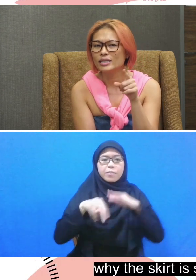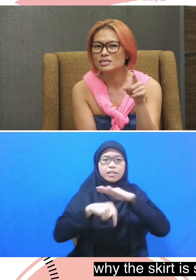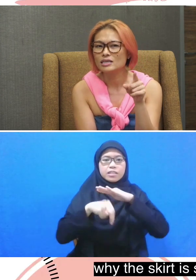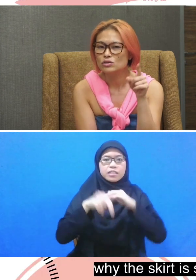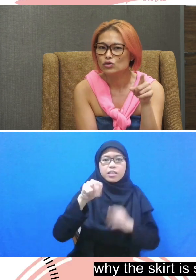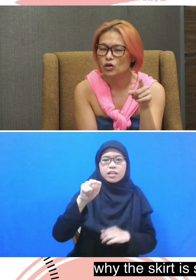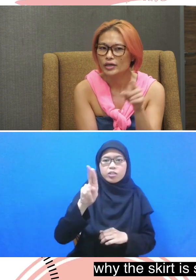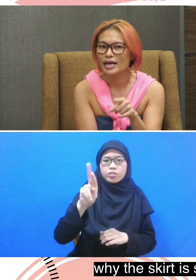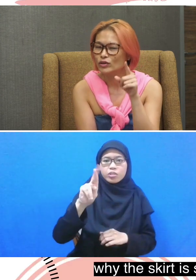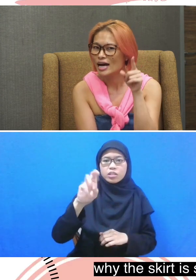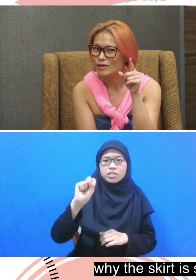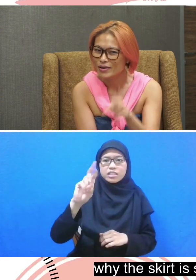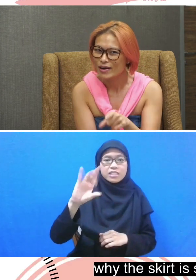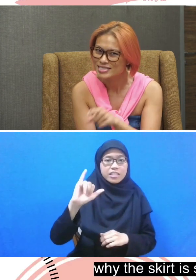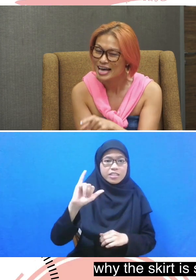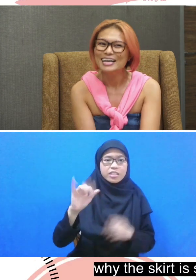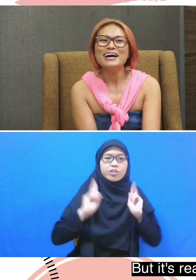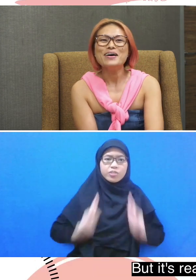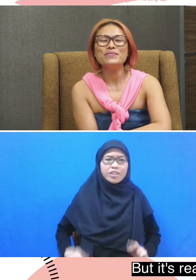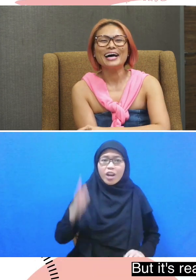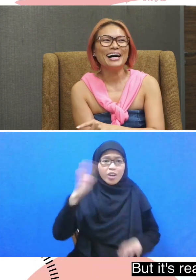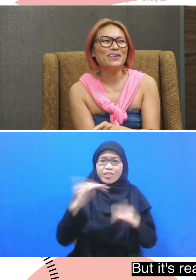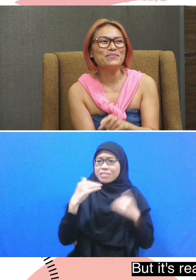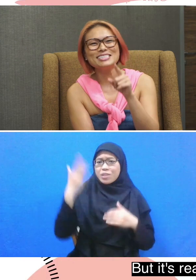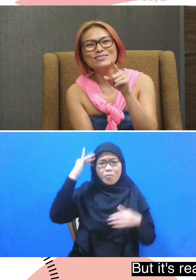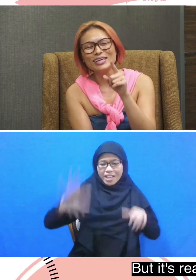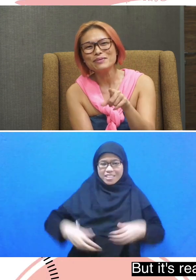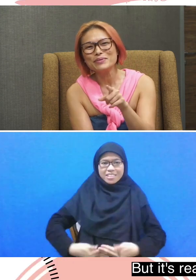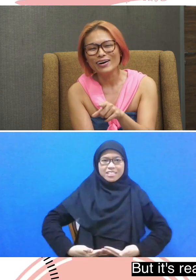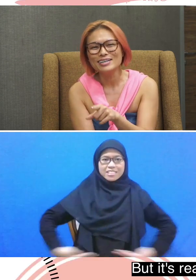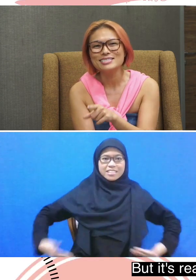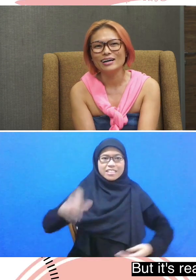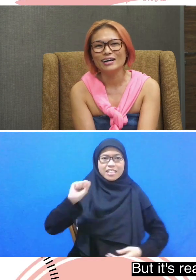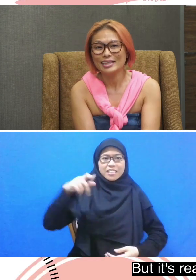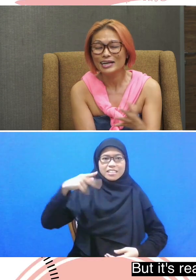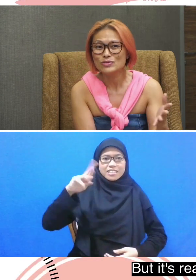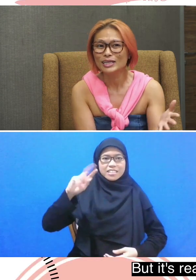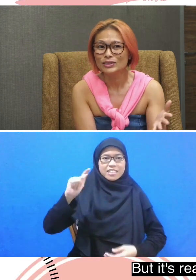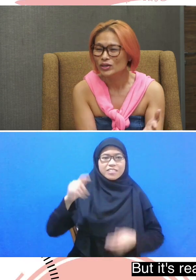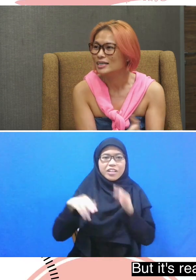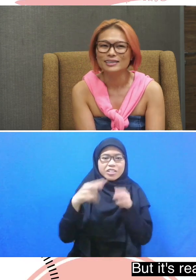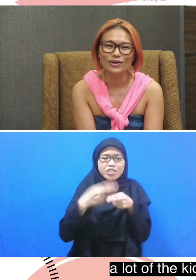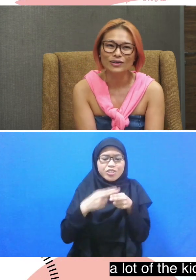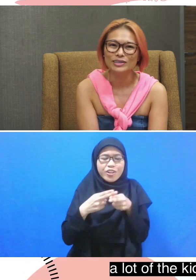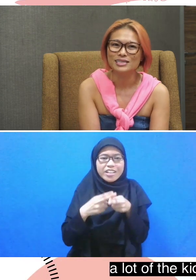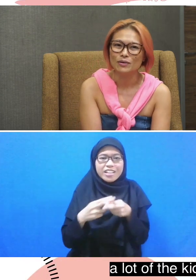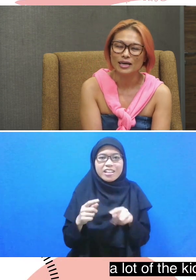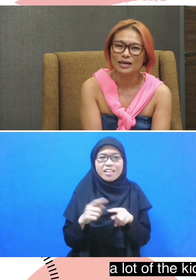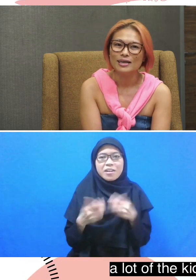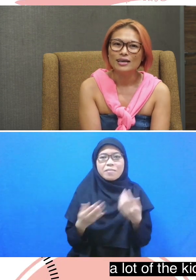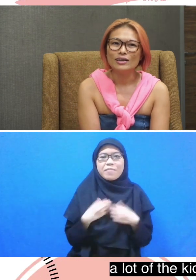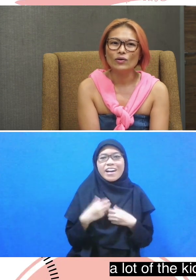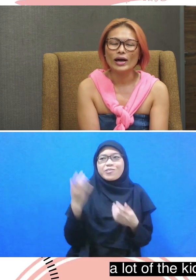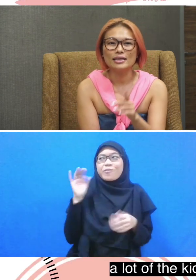me why the skirt is so short. Okay, I've got to ask my parents that. But it's really because I think I was really taller than a lot of the kids out